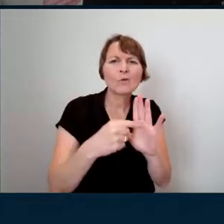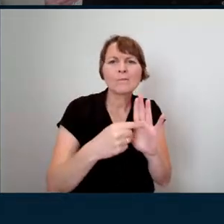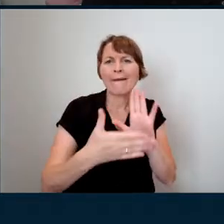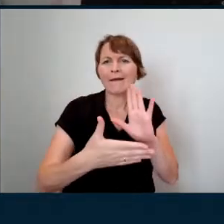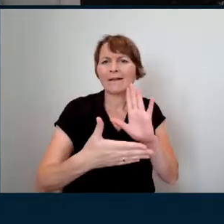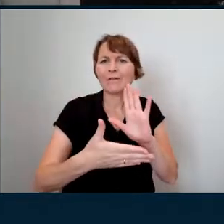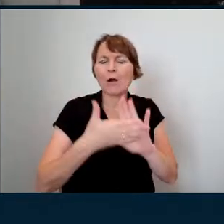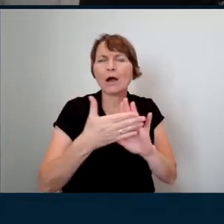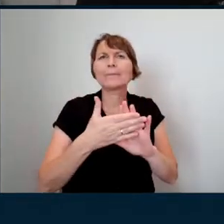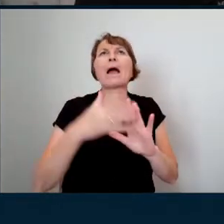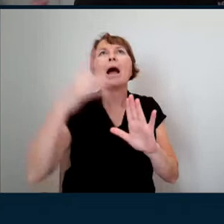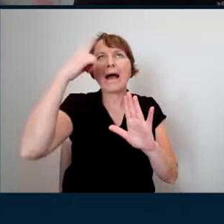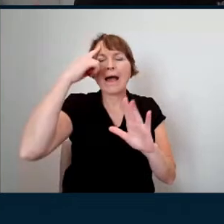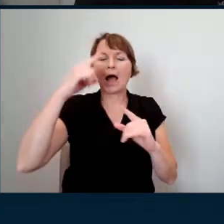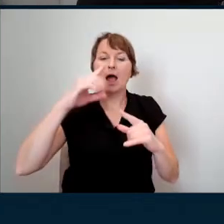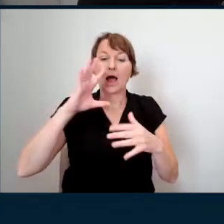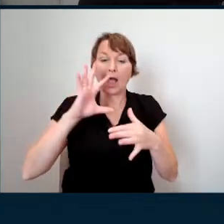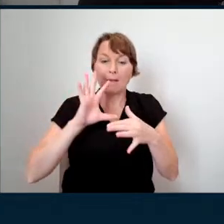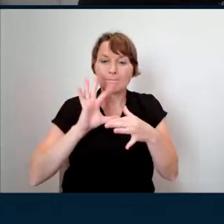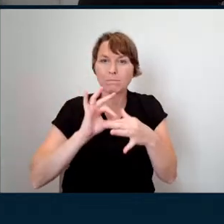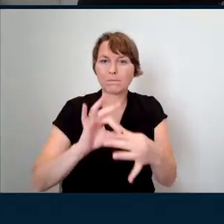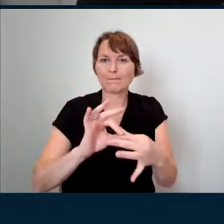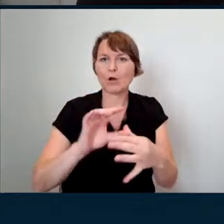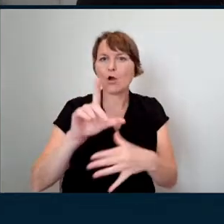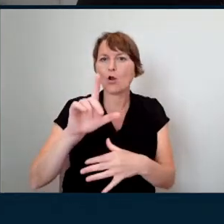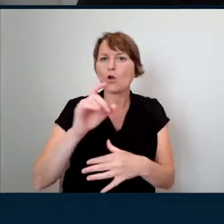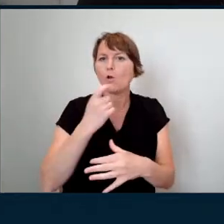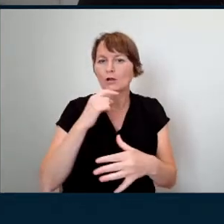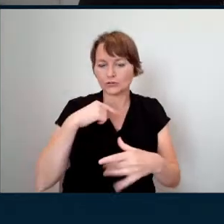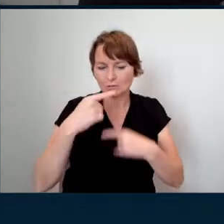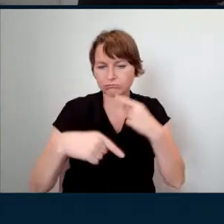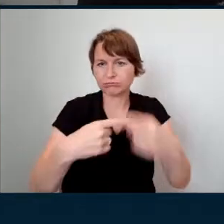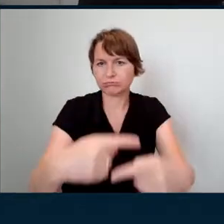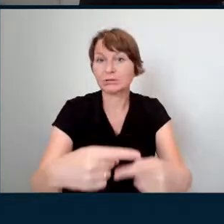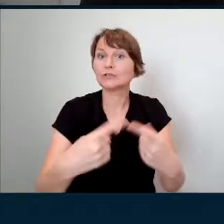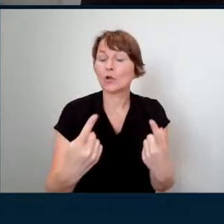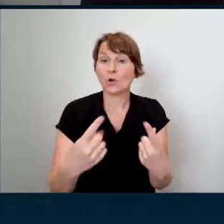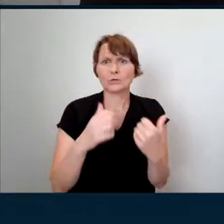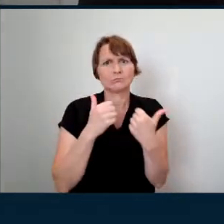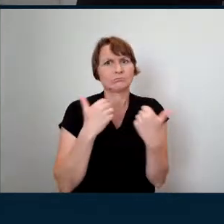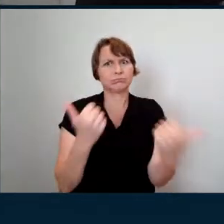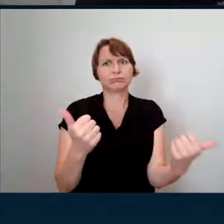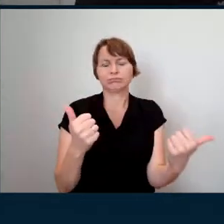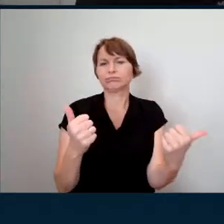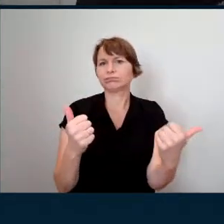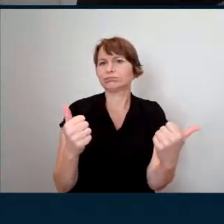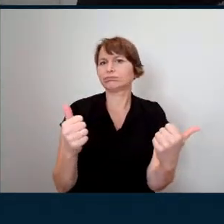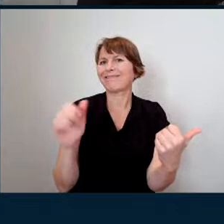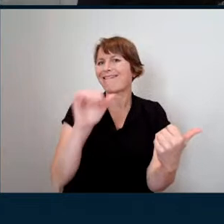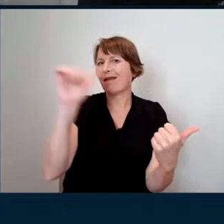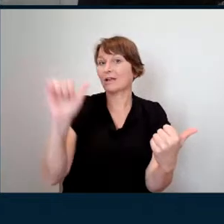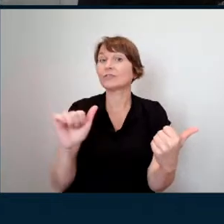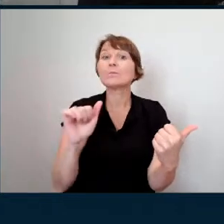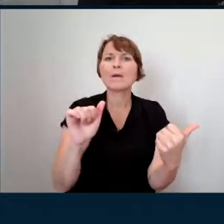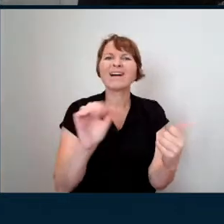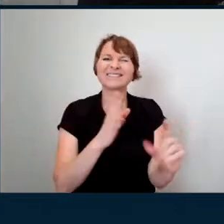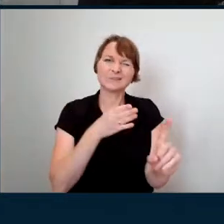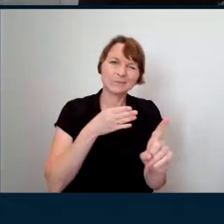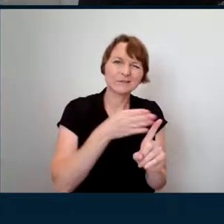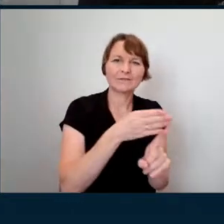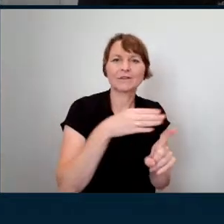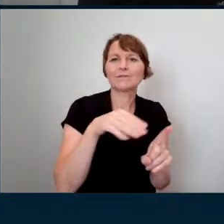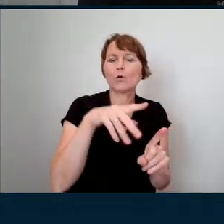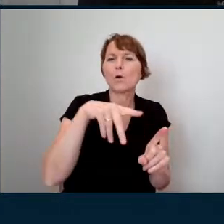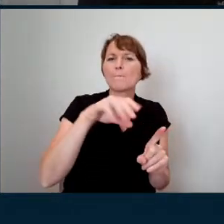my opinion, it's very valuable for managing Azure, especially with PowerShell. PowerShell in Function App it became